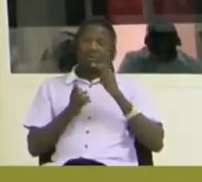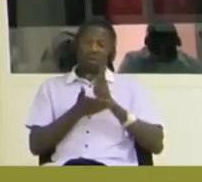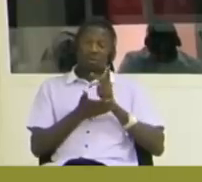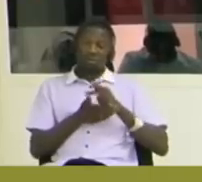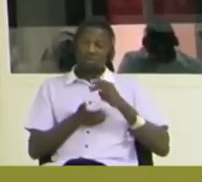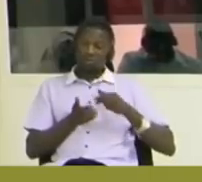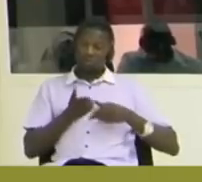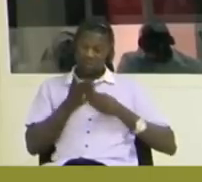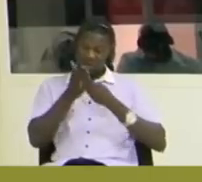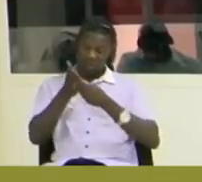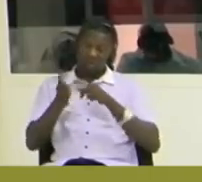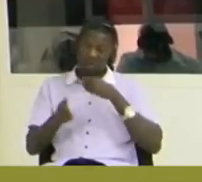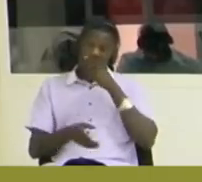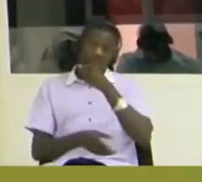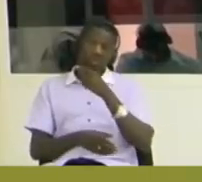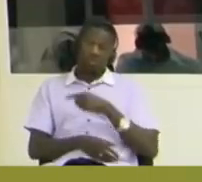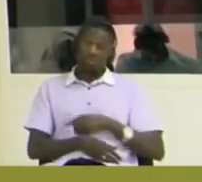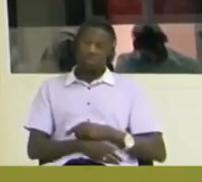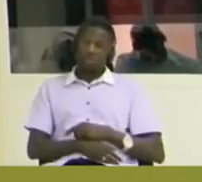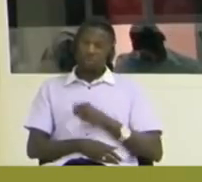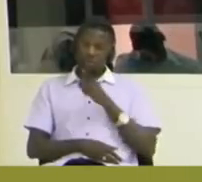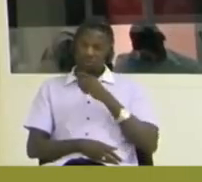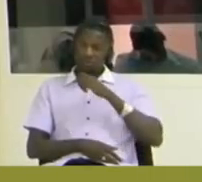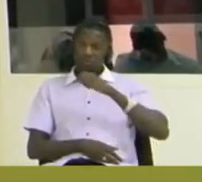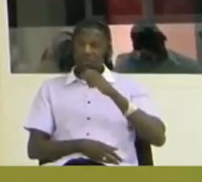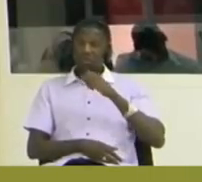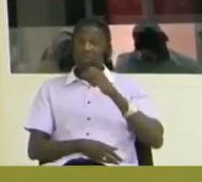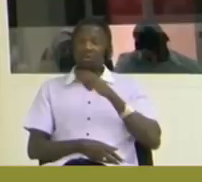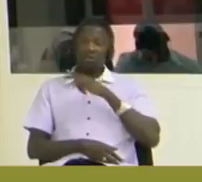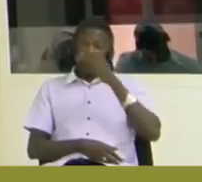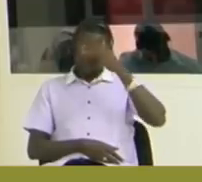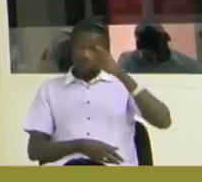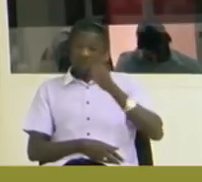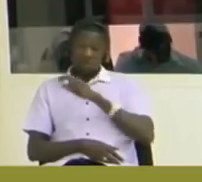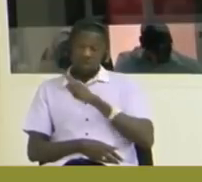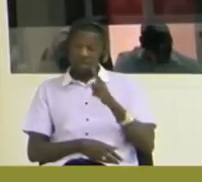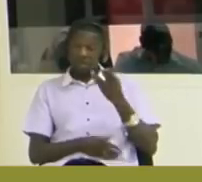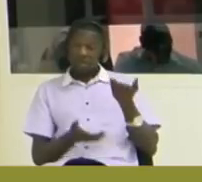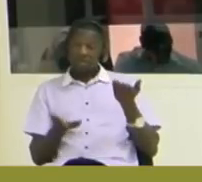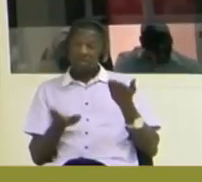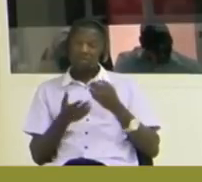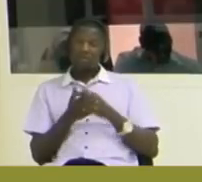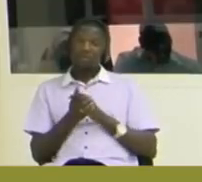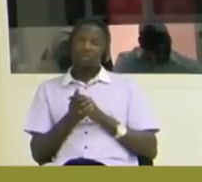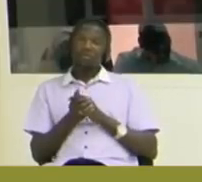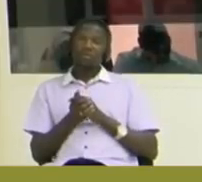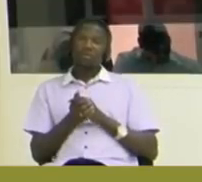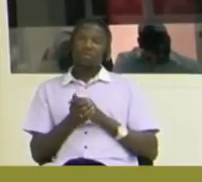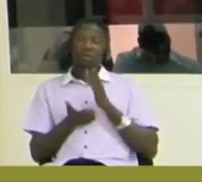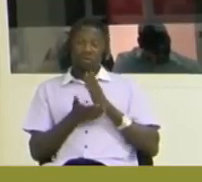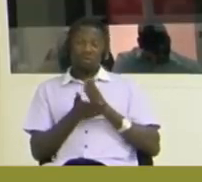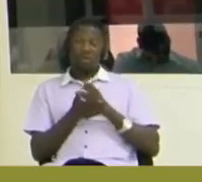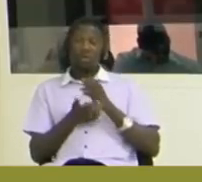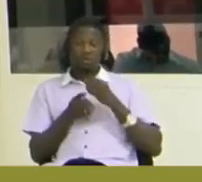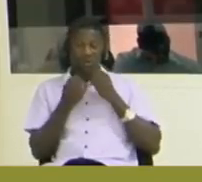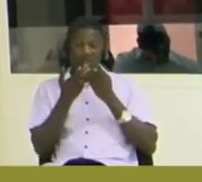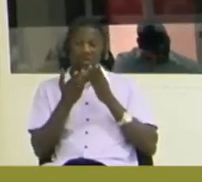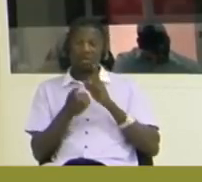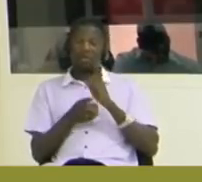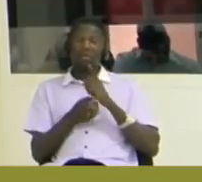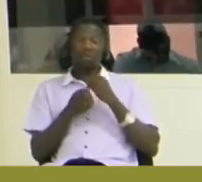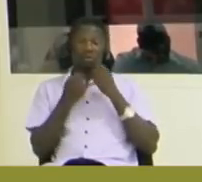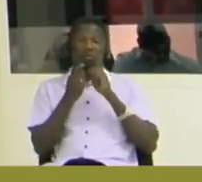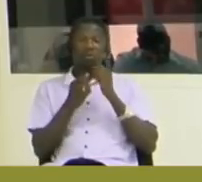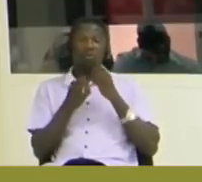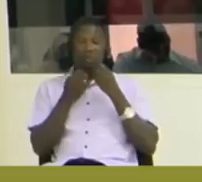you deny that? Of course, sir. And I will implore you to bring any witness who can tell you exactly what was said on that